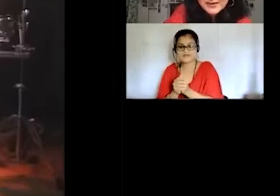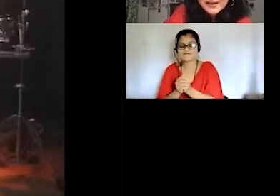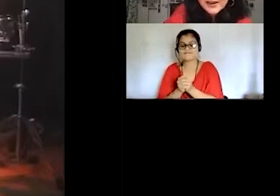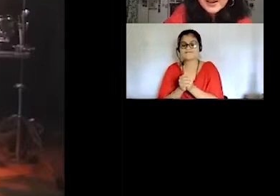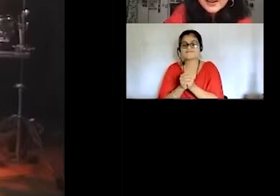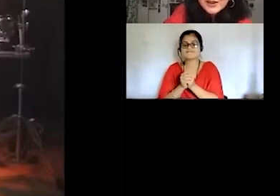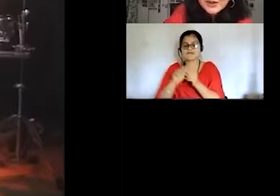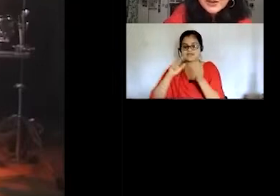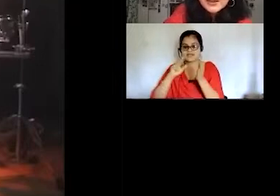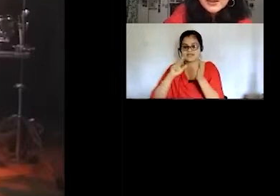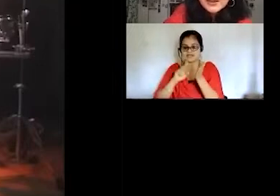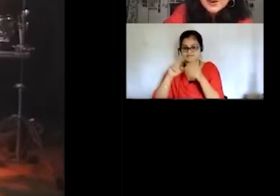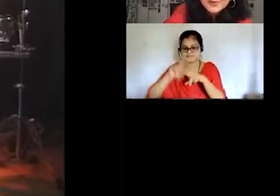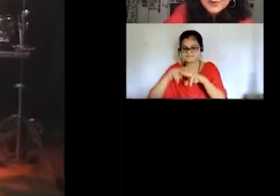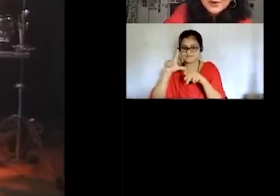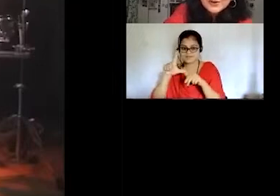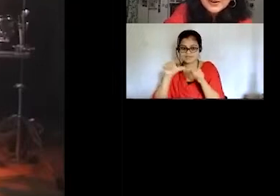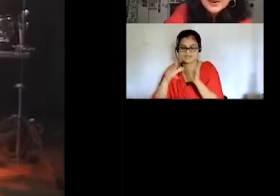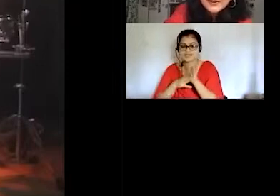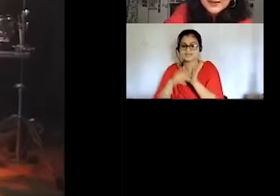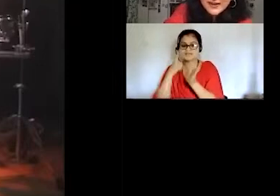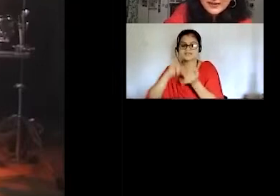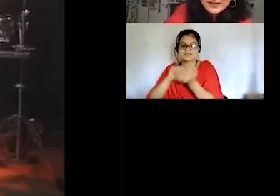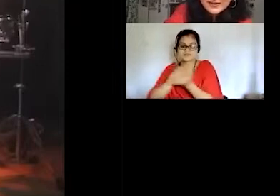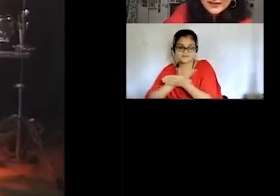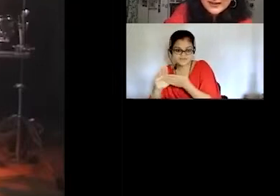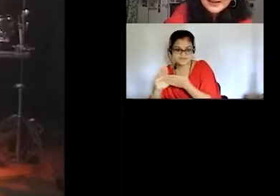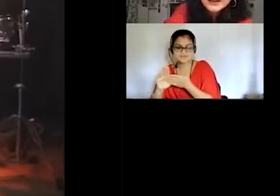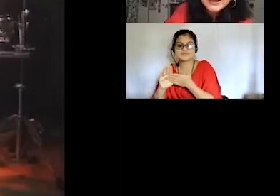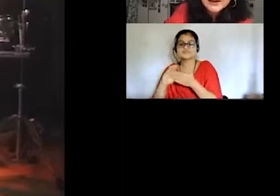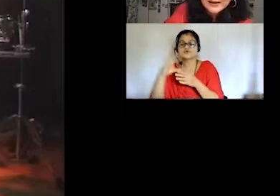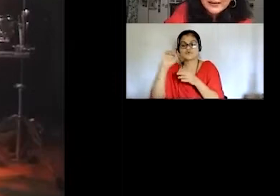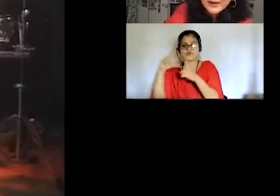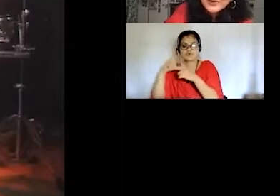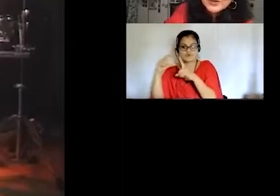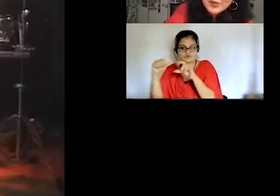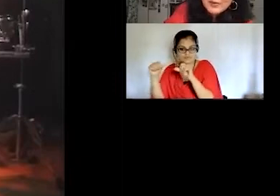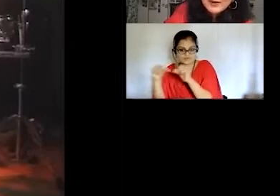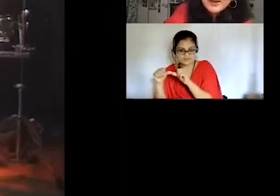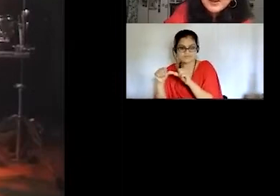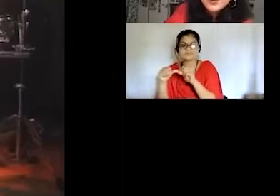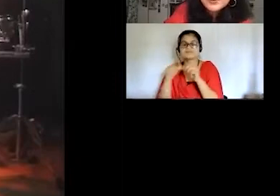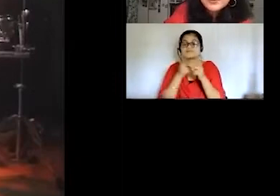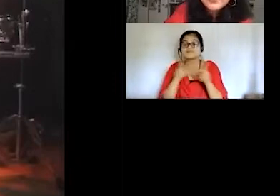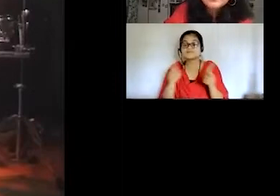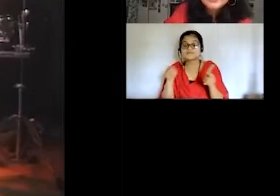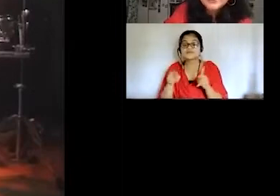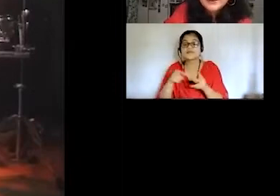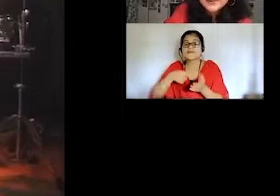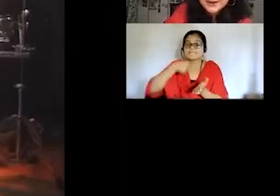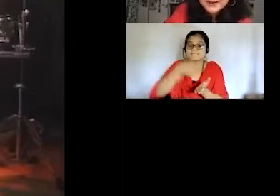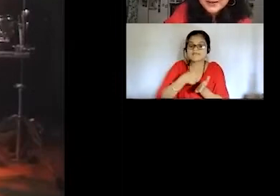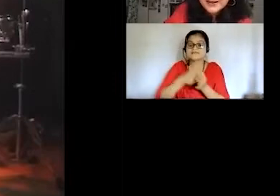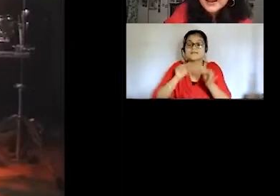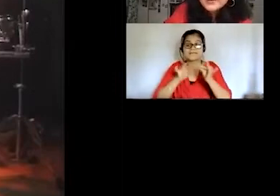dance. Interestingly, the composition the artists render here is a tilana, which is primarily used in